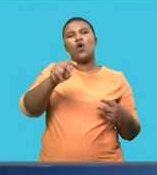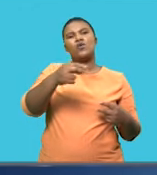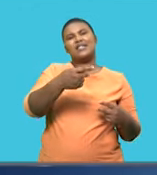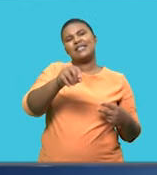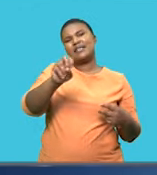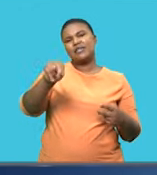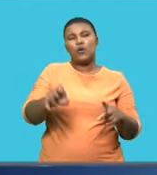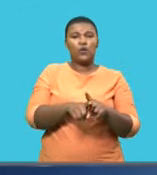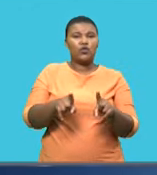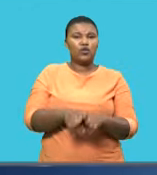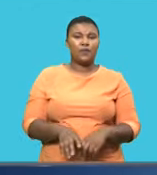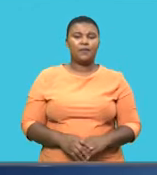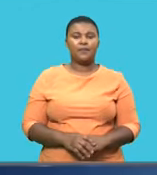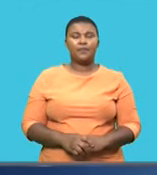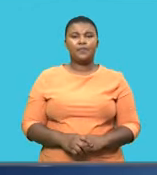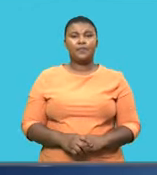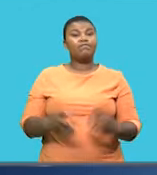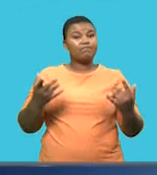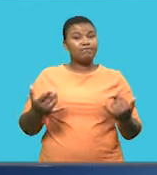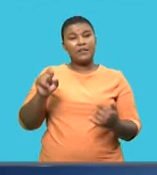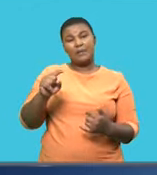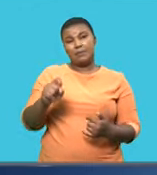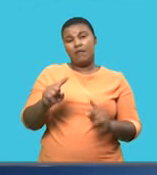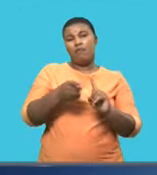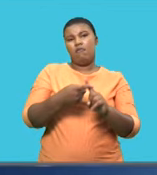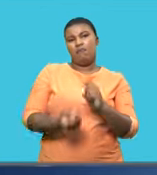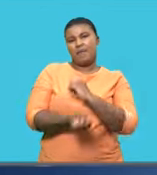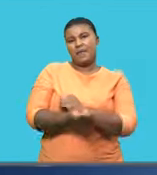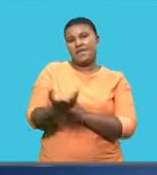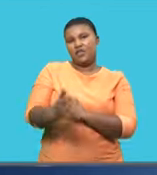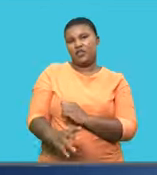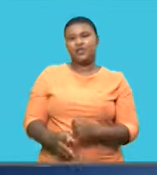alternative routes such as Louis Botha Avenue, Oxford Road, or Jan Smuts Avenue.